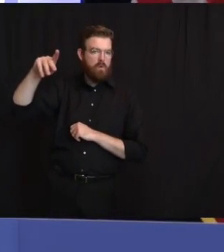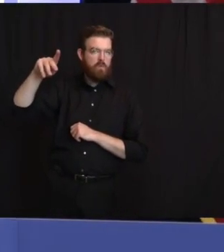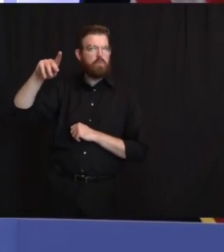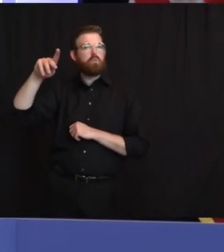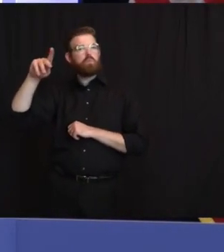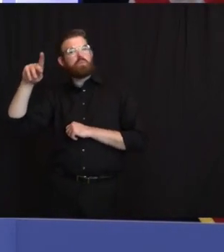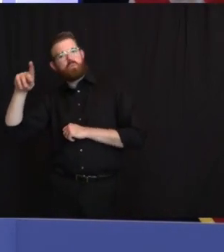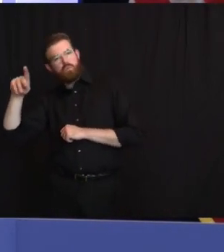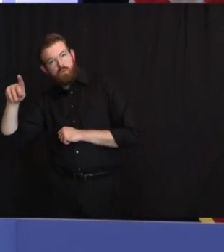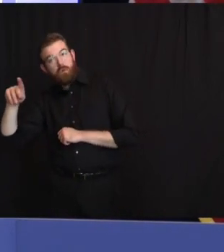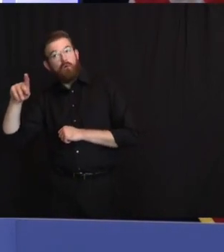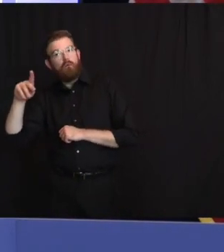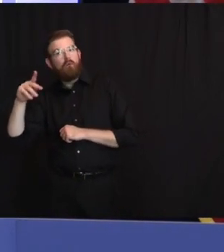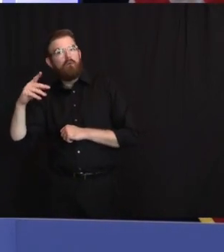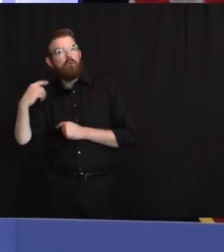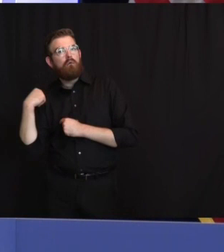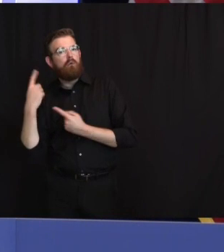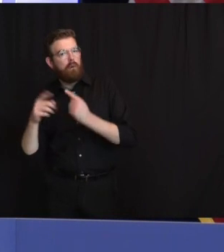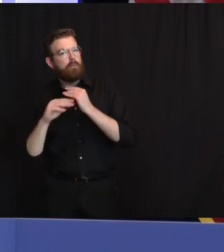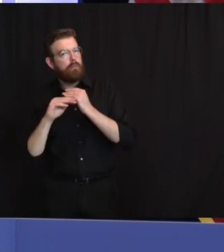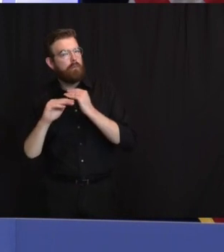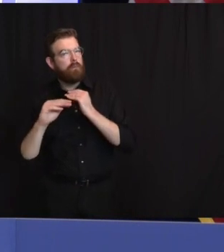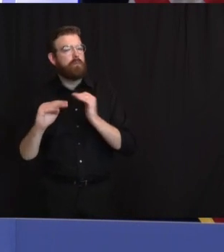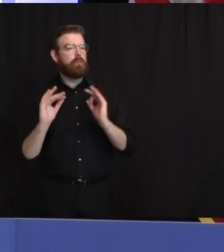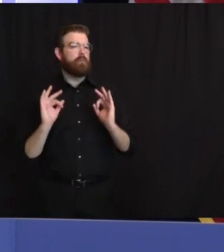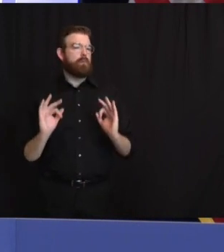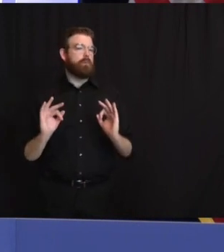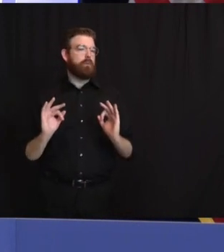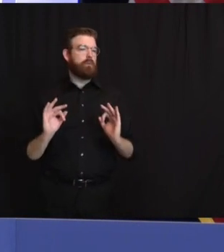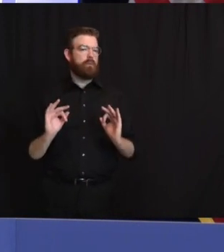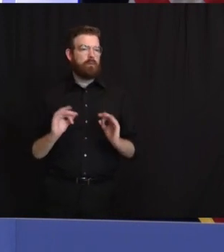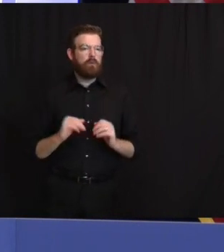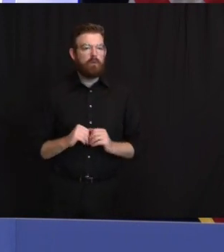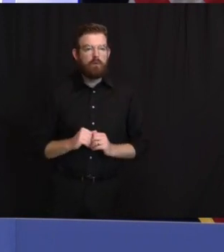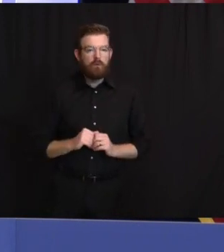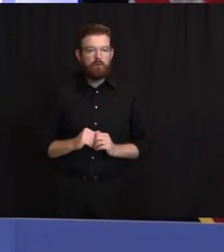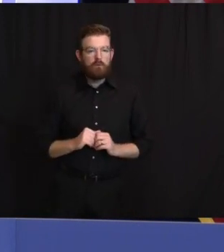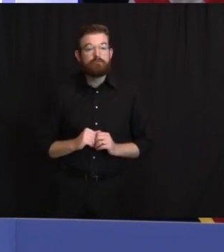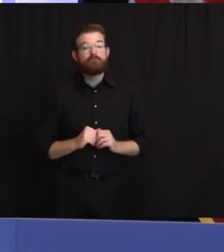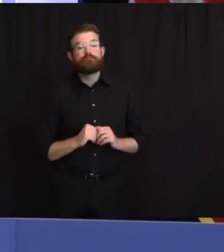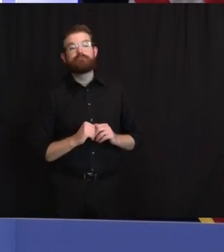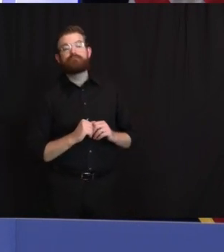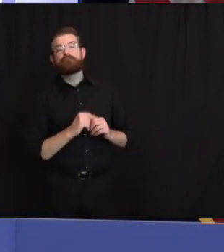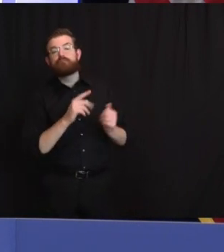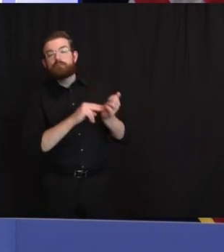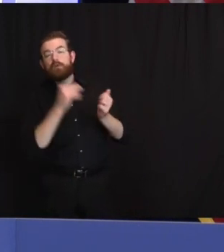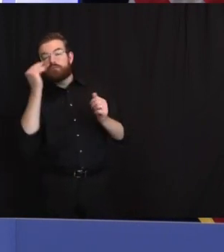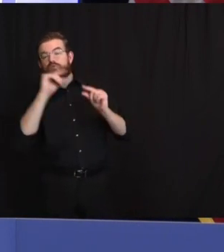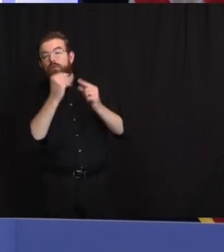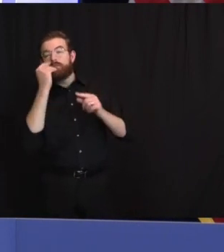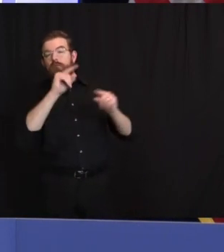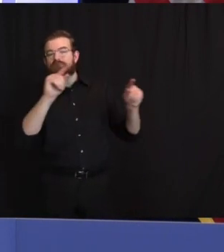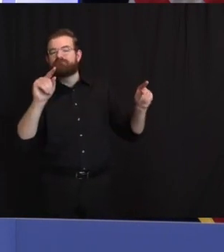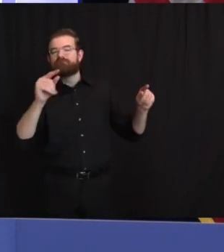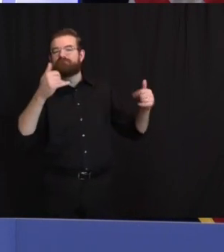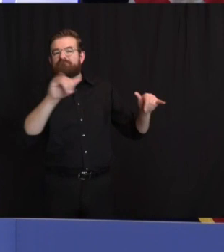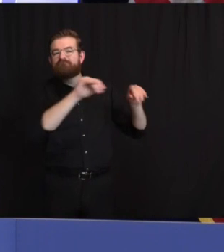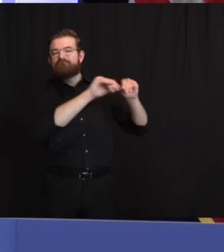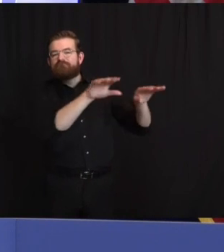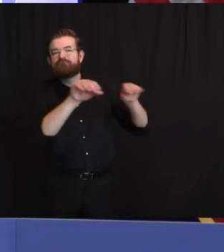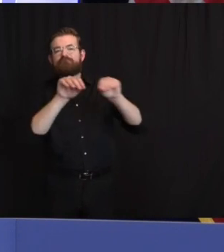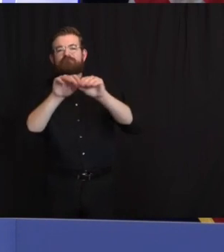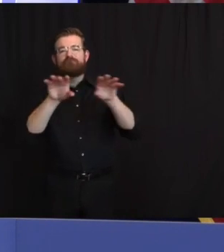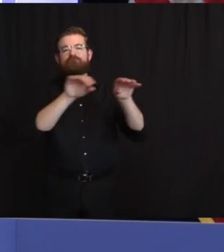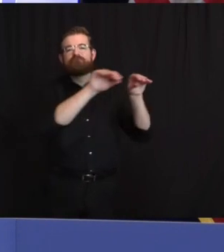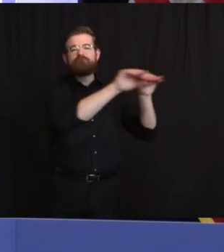And the Communicable Disease Service keeps a vigilant eye on all of them and reports appropriately. And at the end of the day,